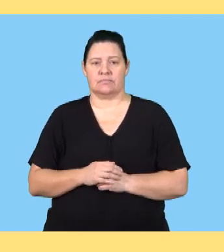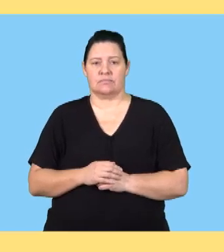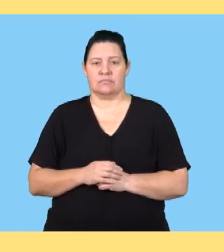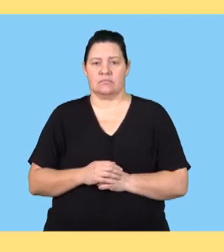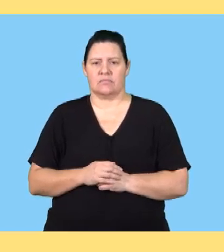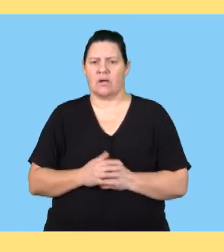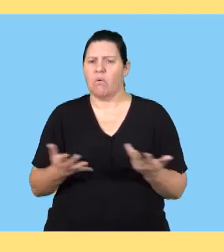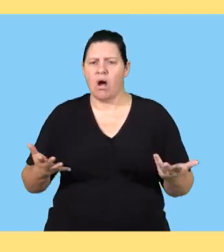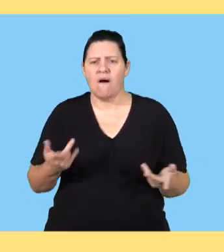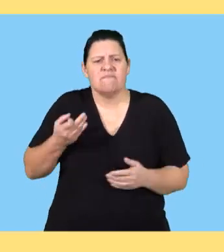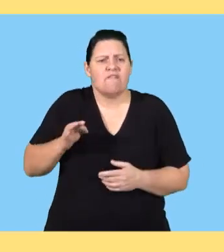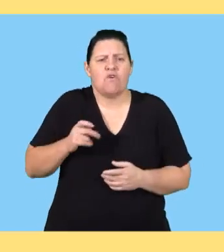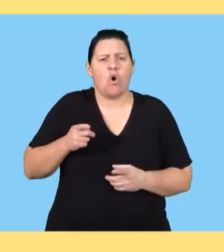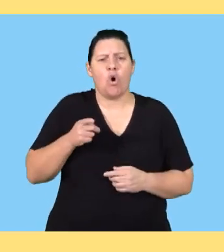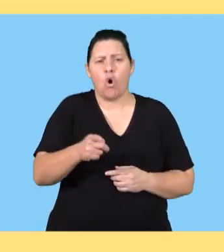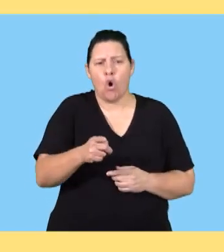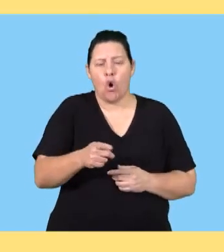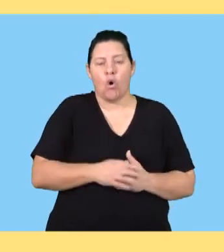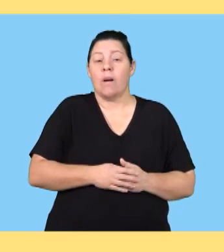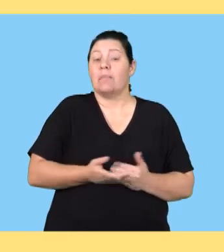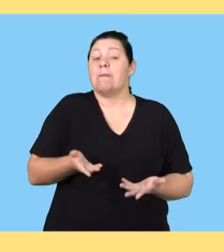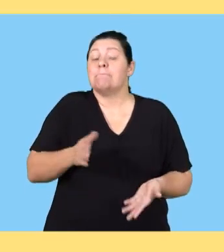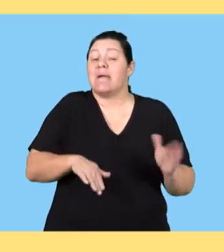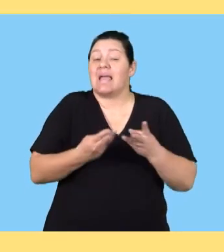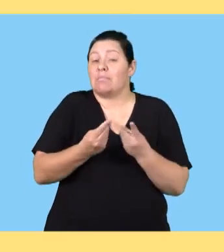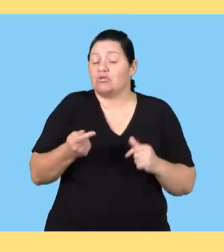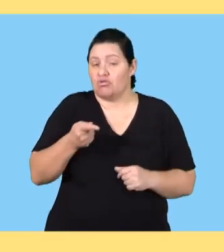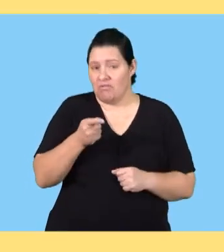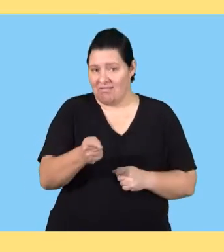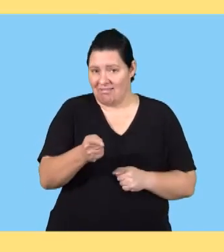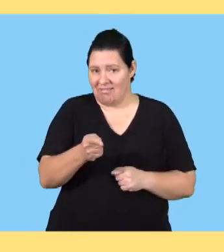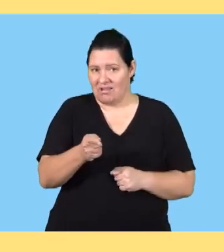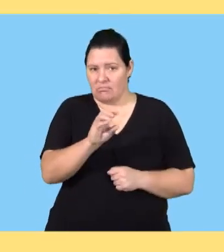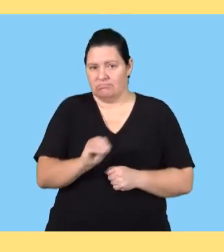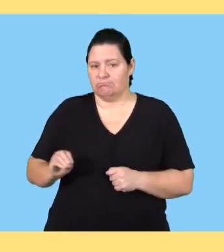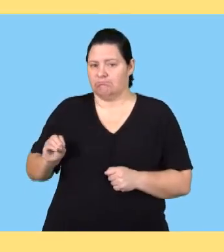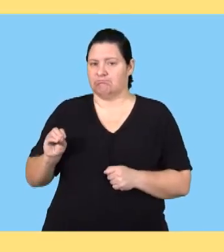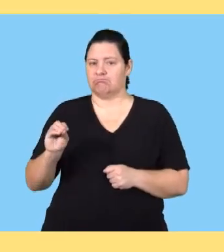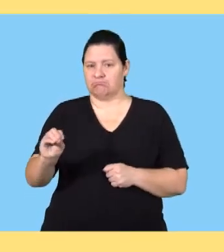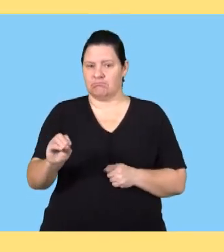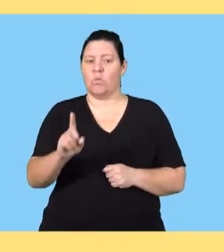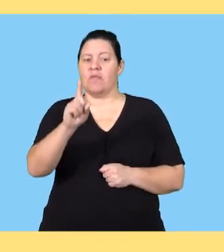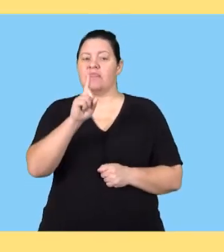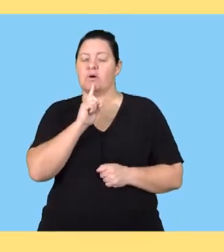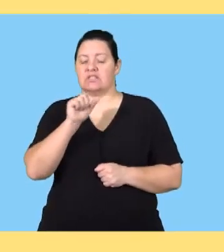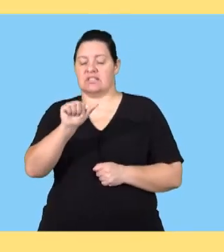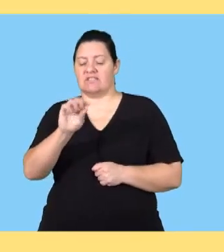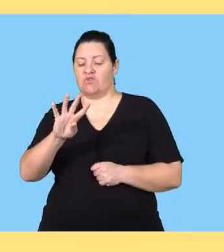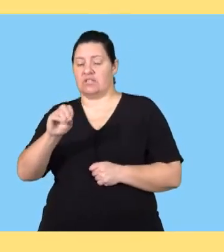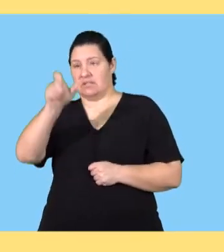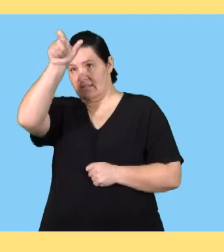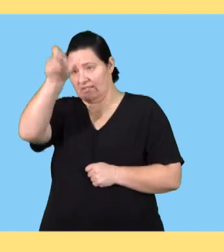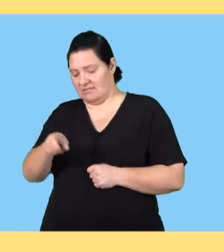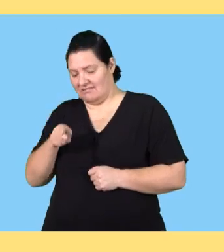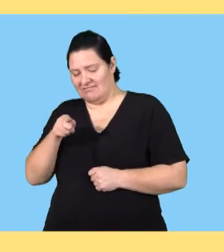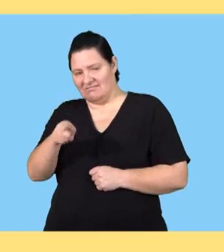1,640. But what was that for? Remember what we bought? Packing materials. That means I need a column for that.